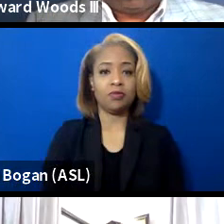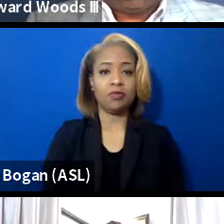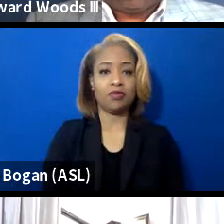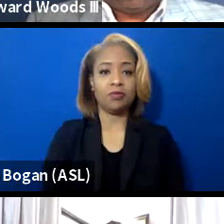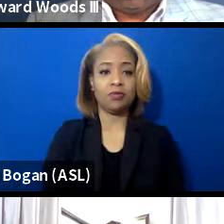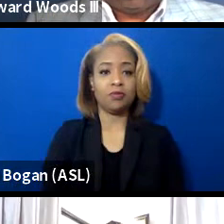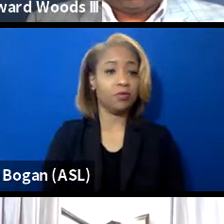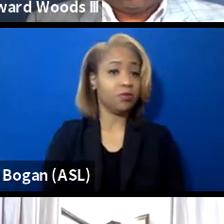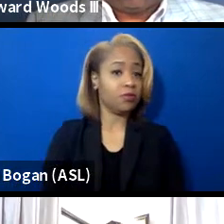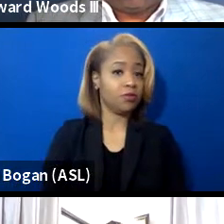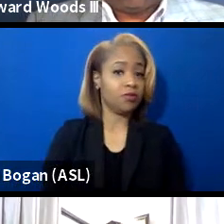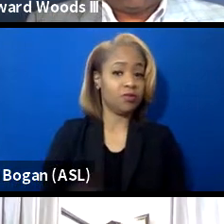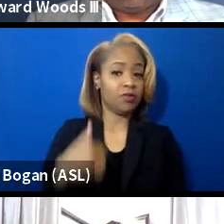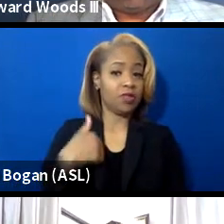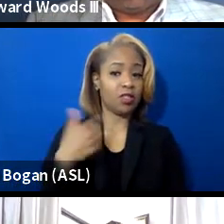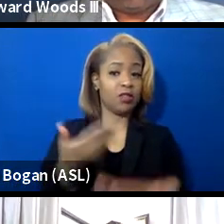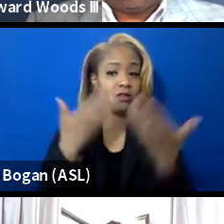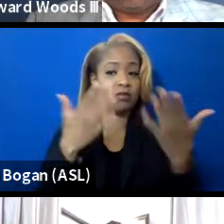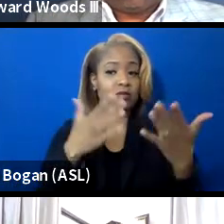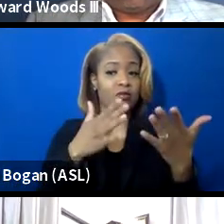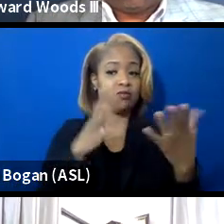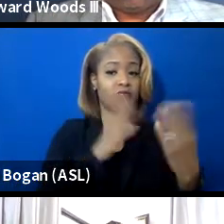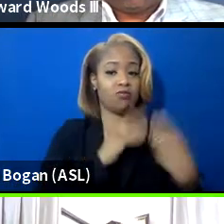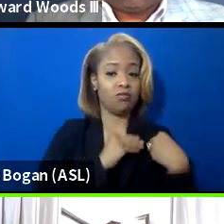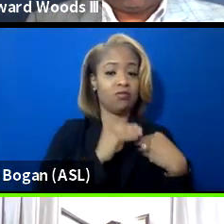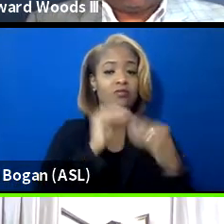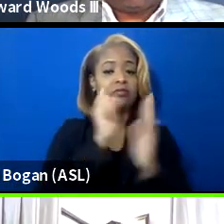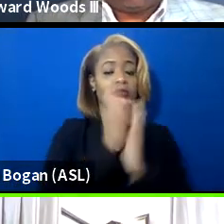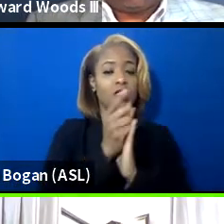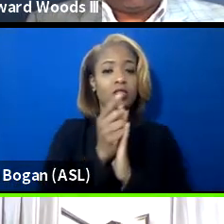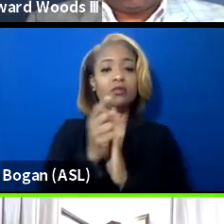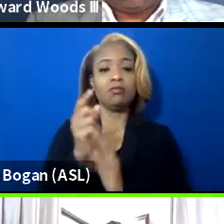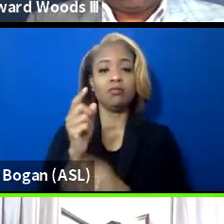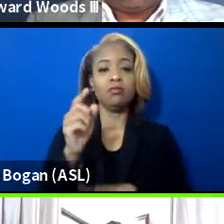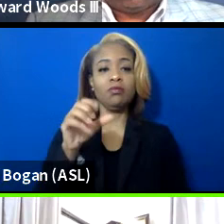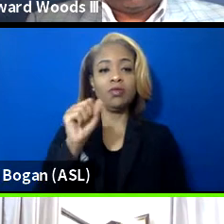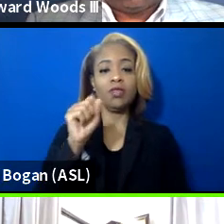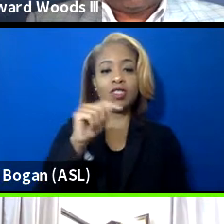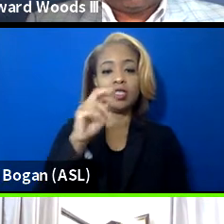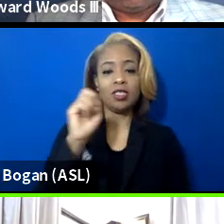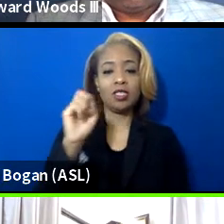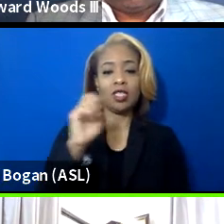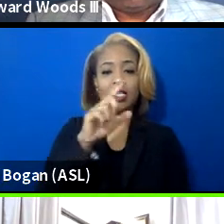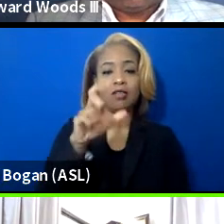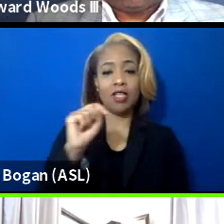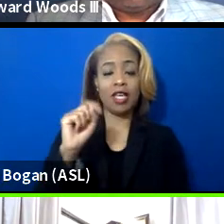I Hearing move the none. adoption of the minutes. Moved by Steve Lett, second.